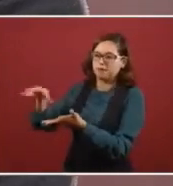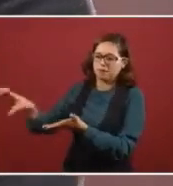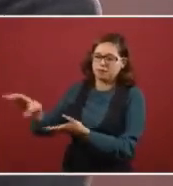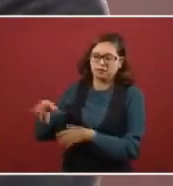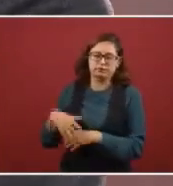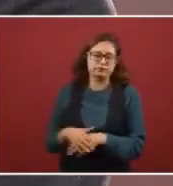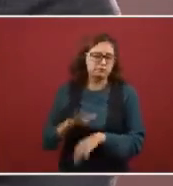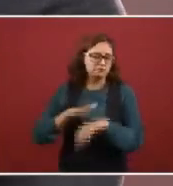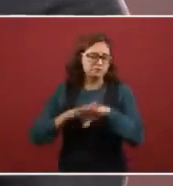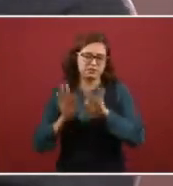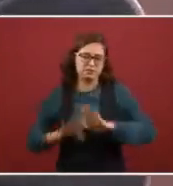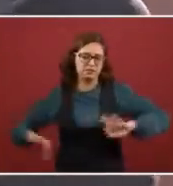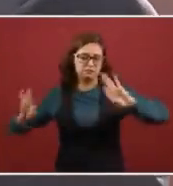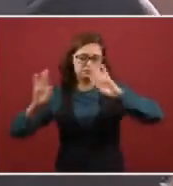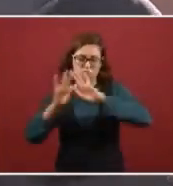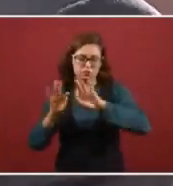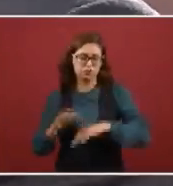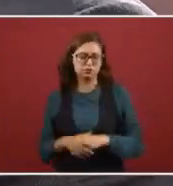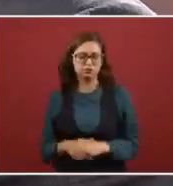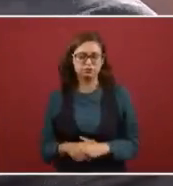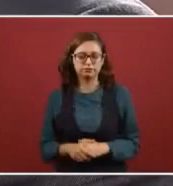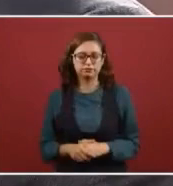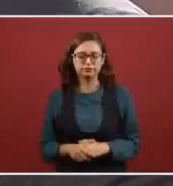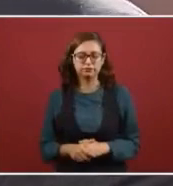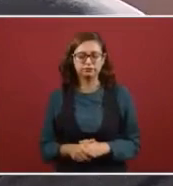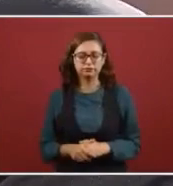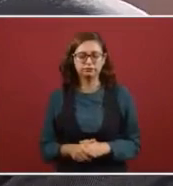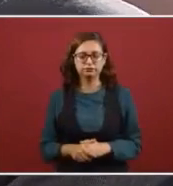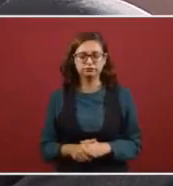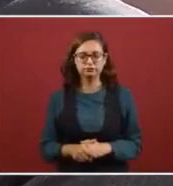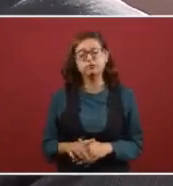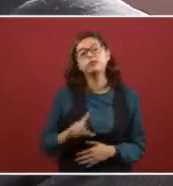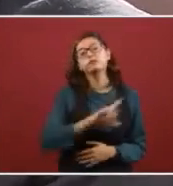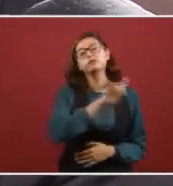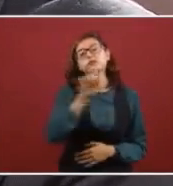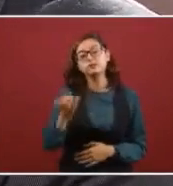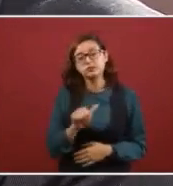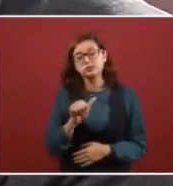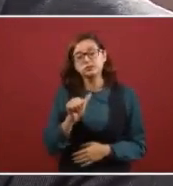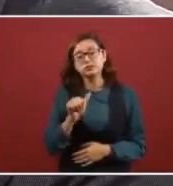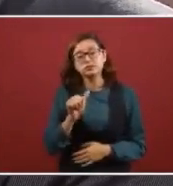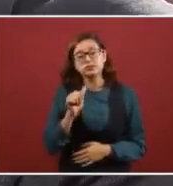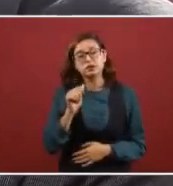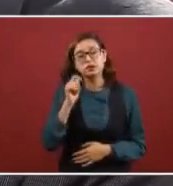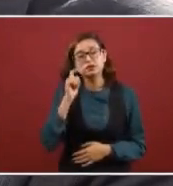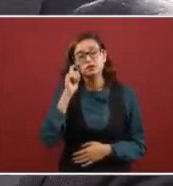lo más importante. That's the most important Ya vamos a thing, afinar, and we'll